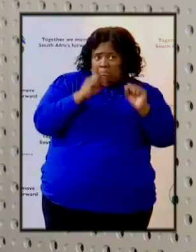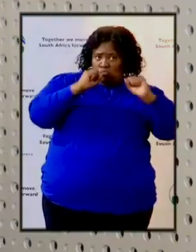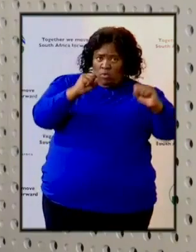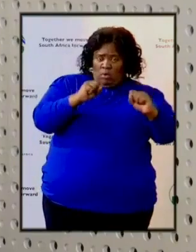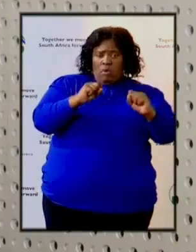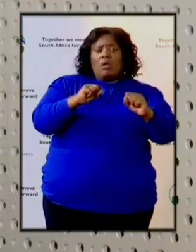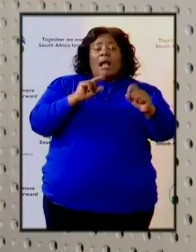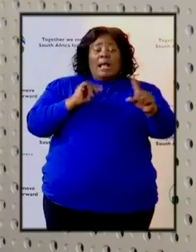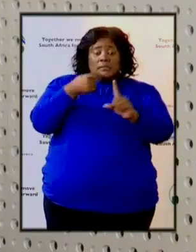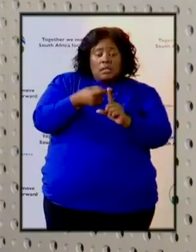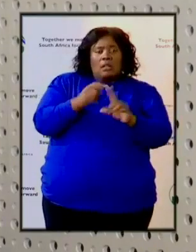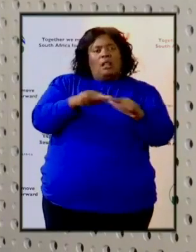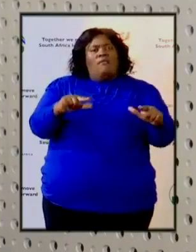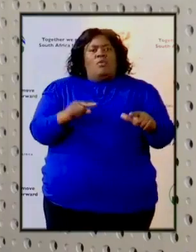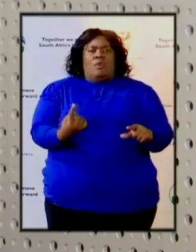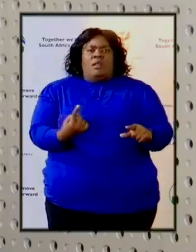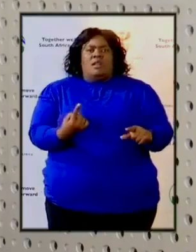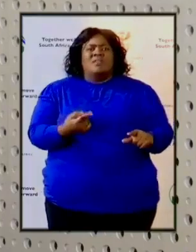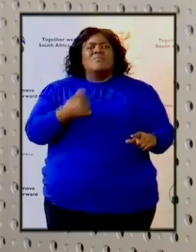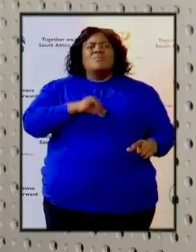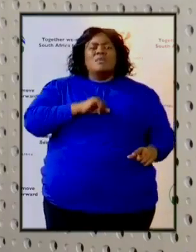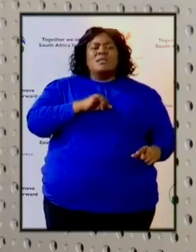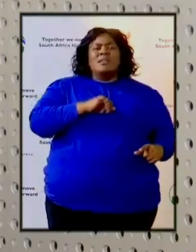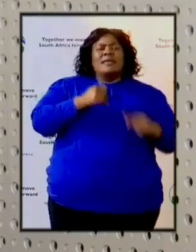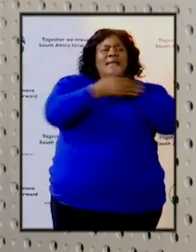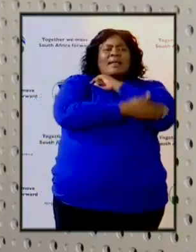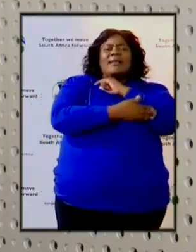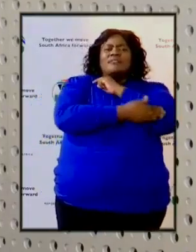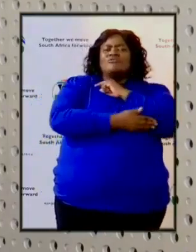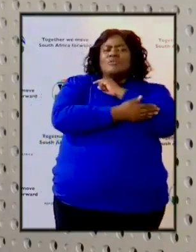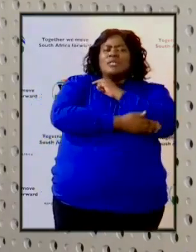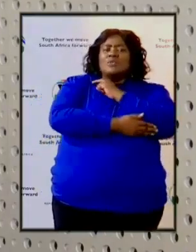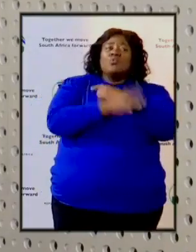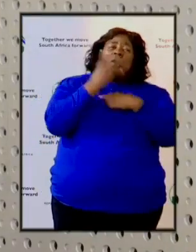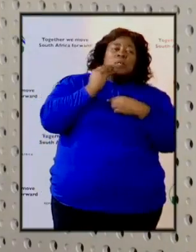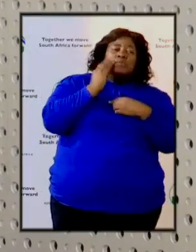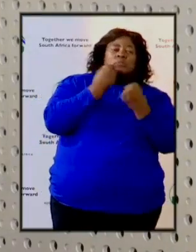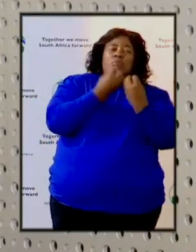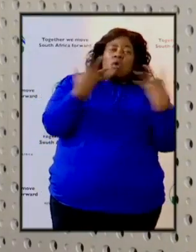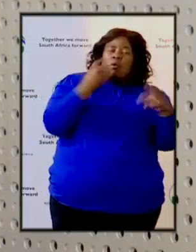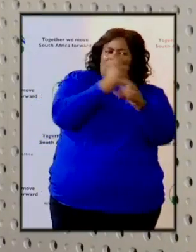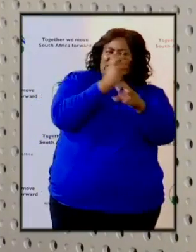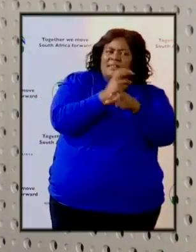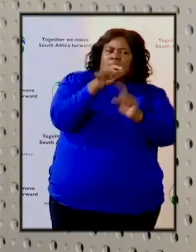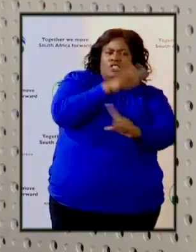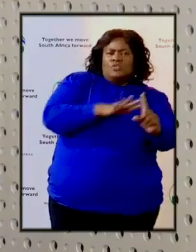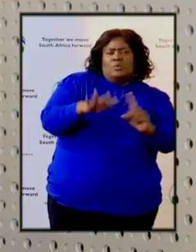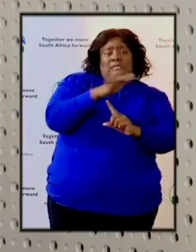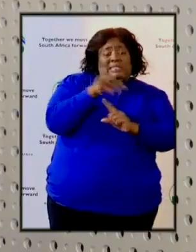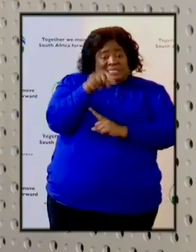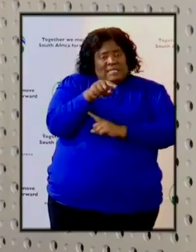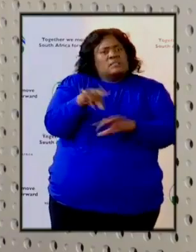that has gone through difficulties. The president has said this so many times. This is one